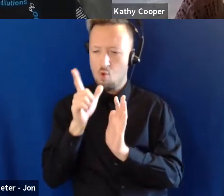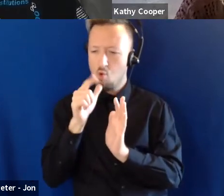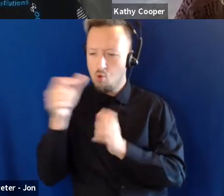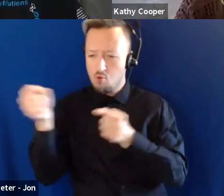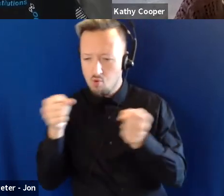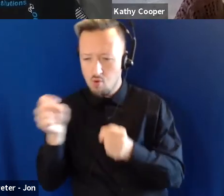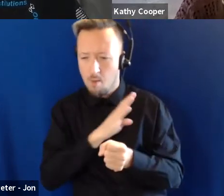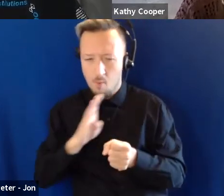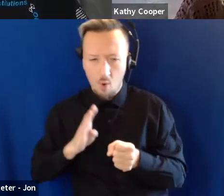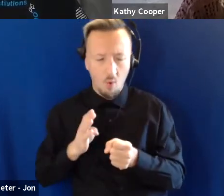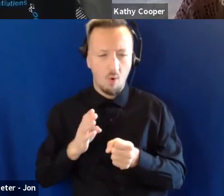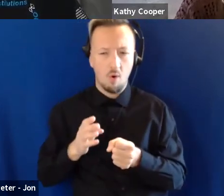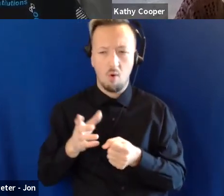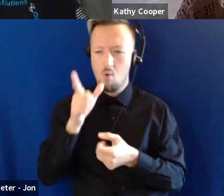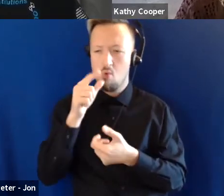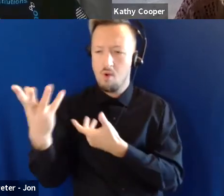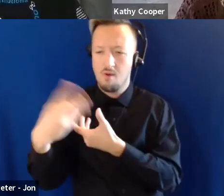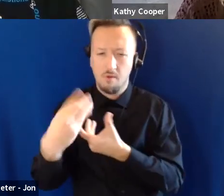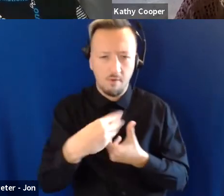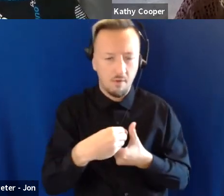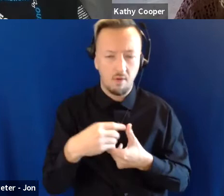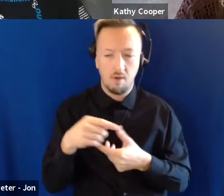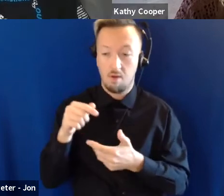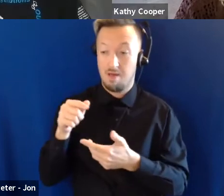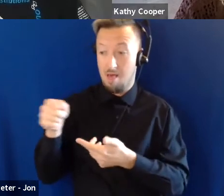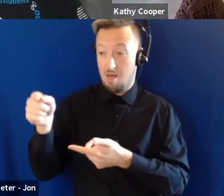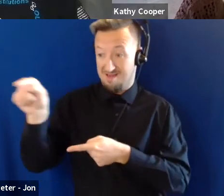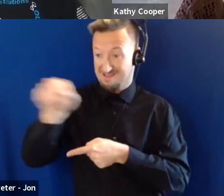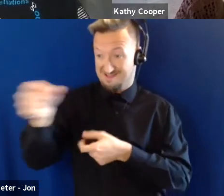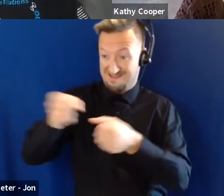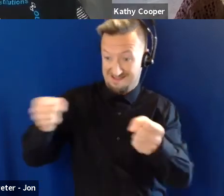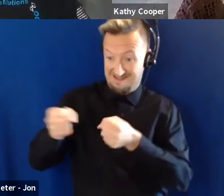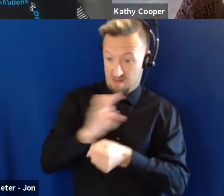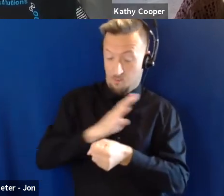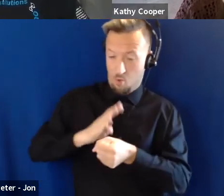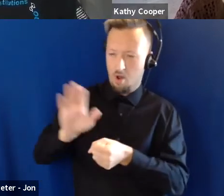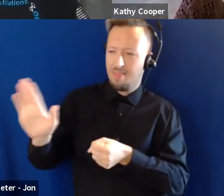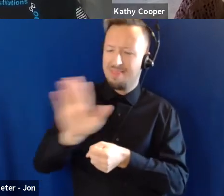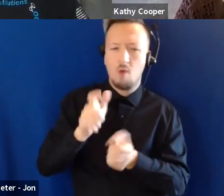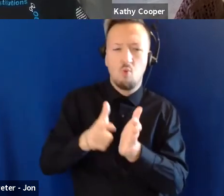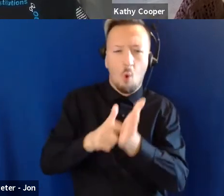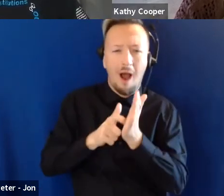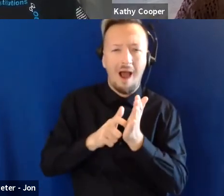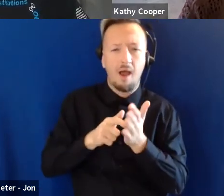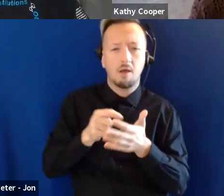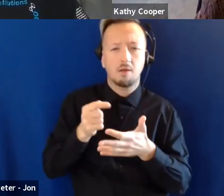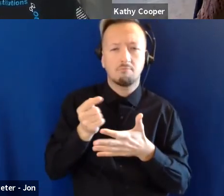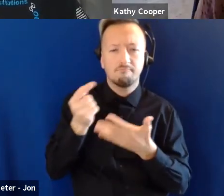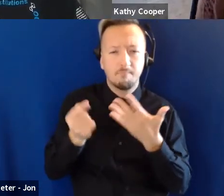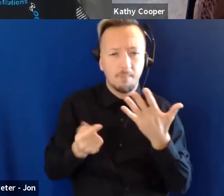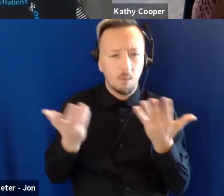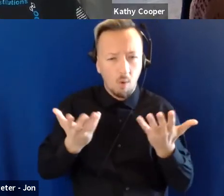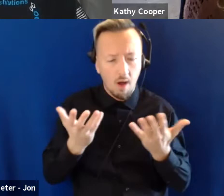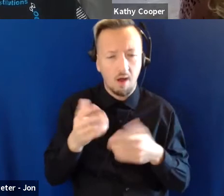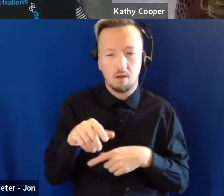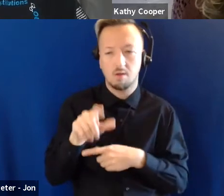our board. It talks about the qualifications of those people. It talks about the terms. And then more